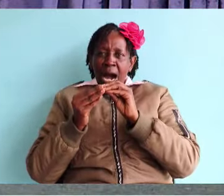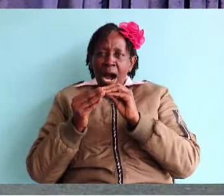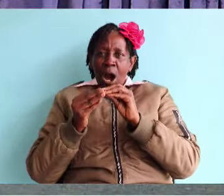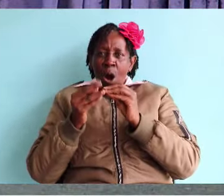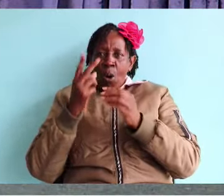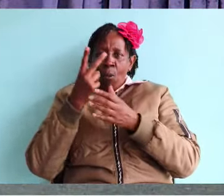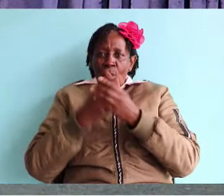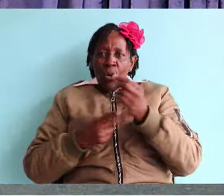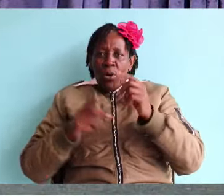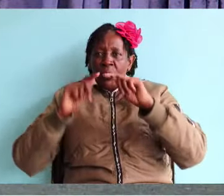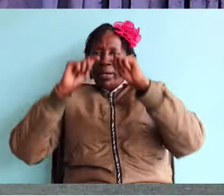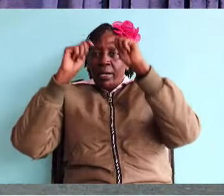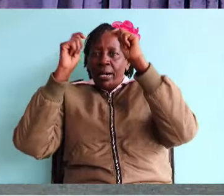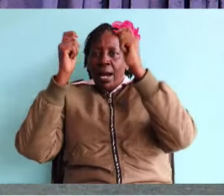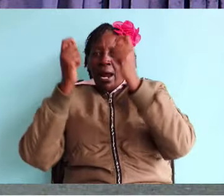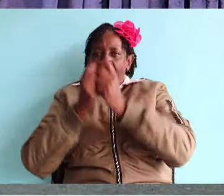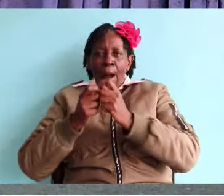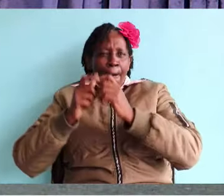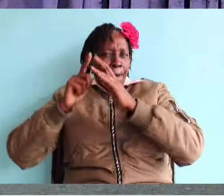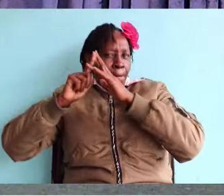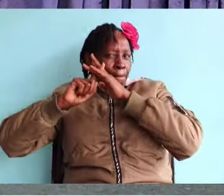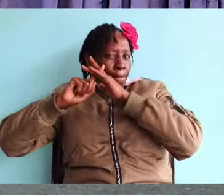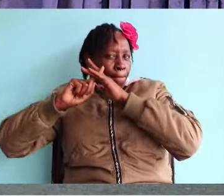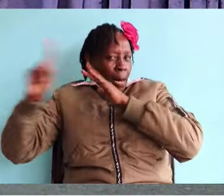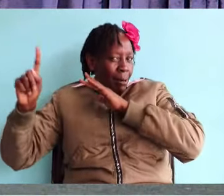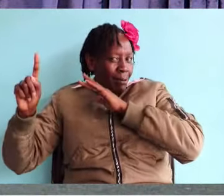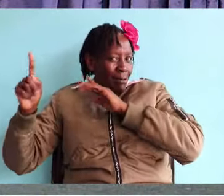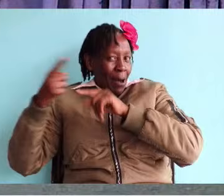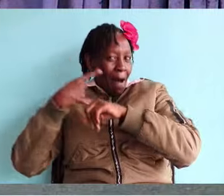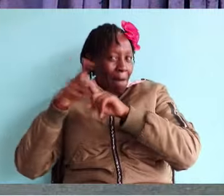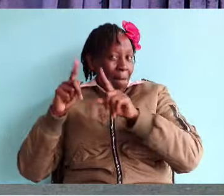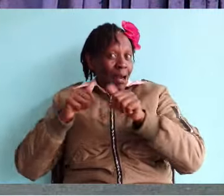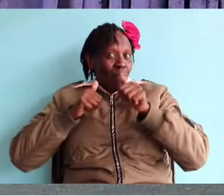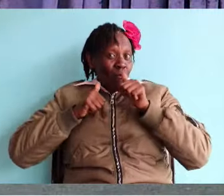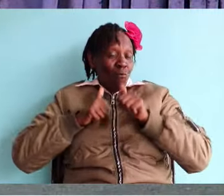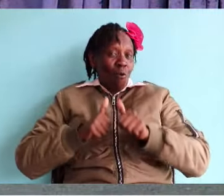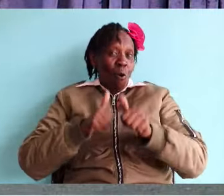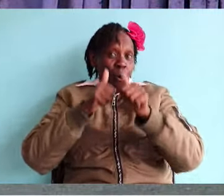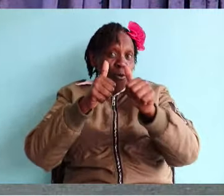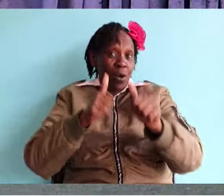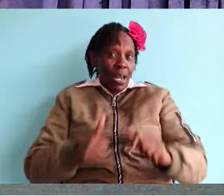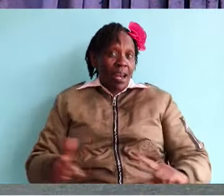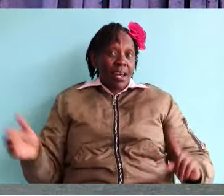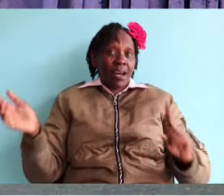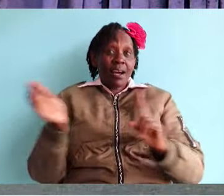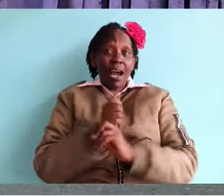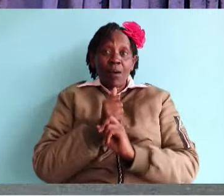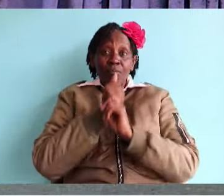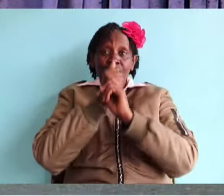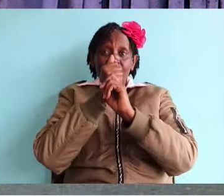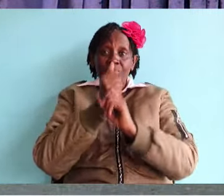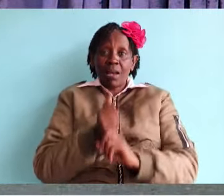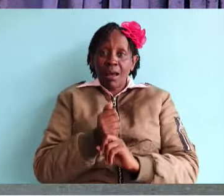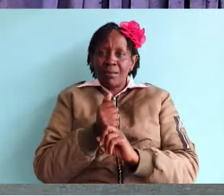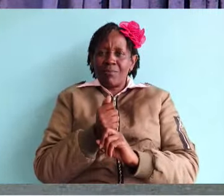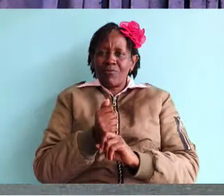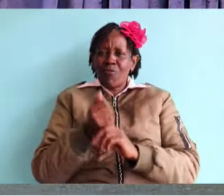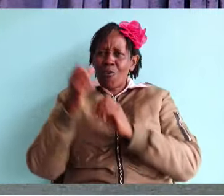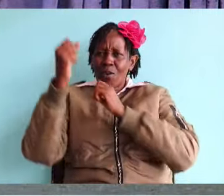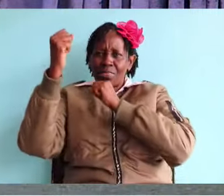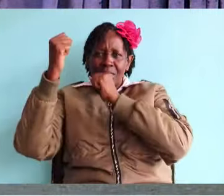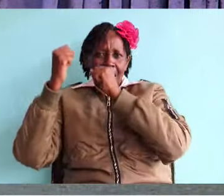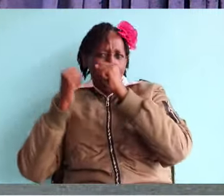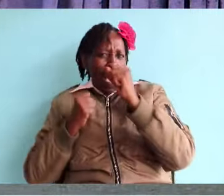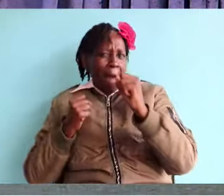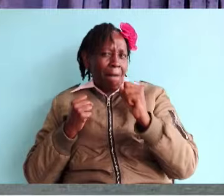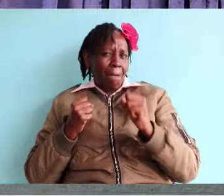Midian, fled, but he pursued them and captured them, routing their entire army. This is amazing.